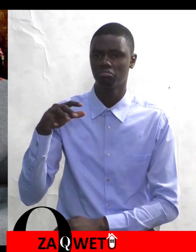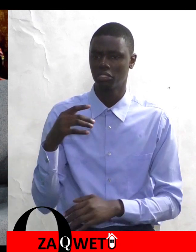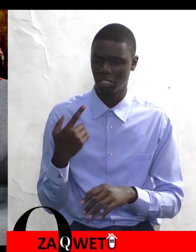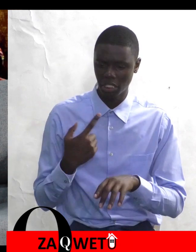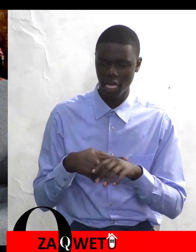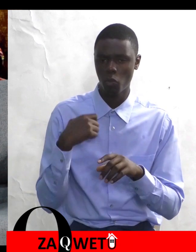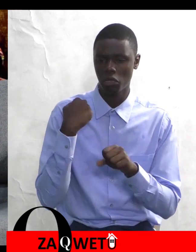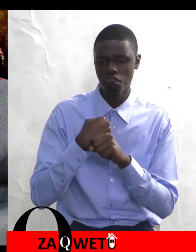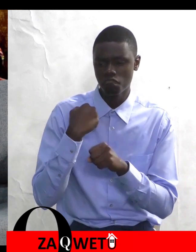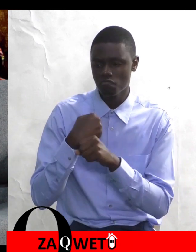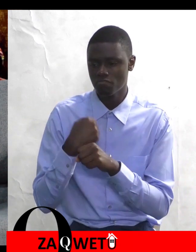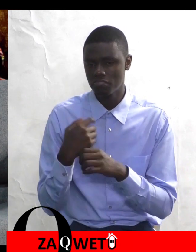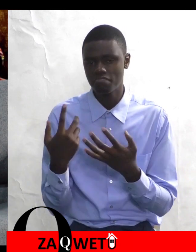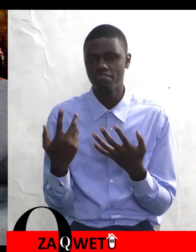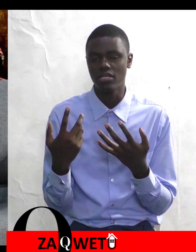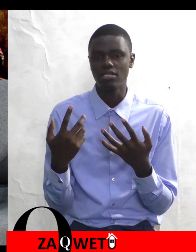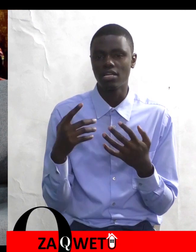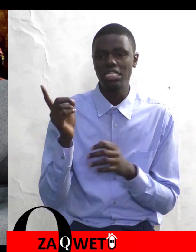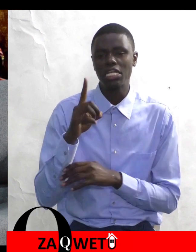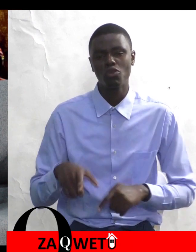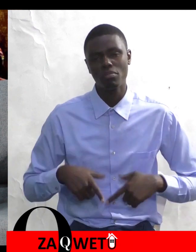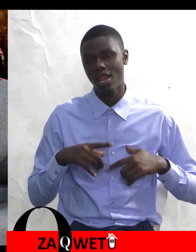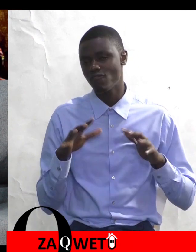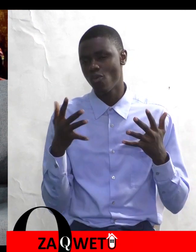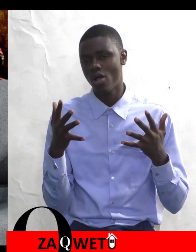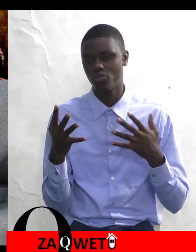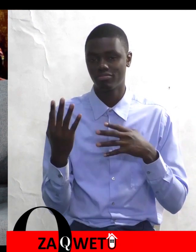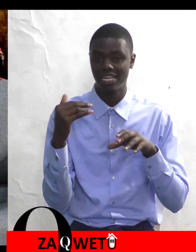while growing up? Uki hasolasolo hapa kule?